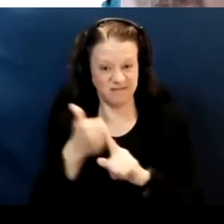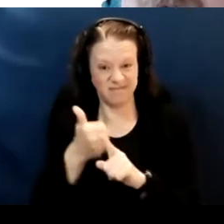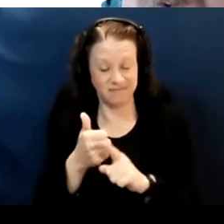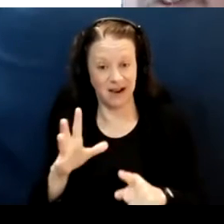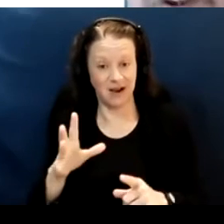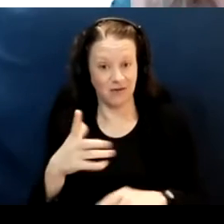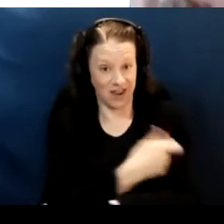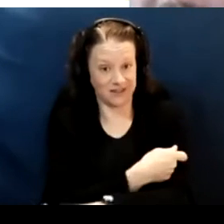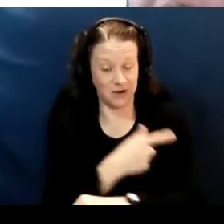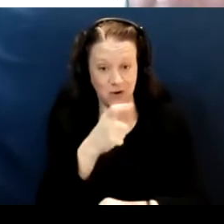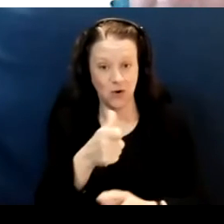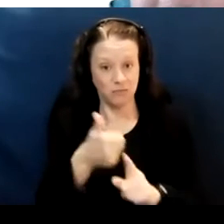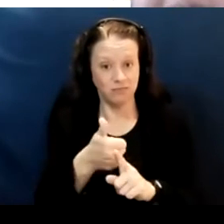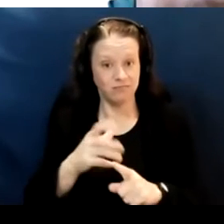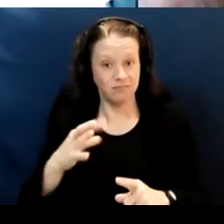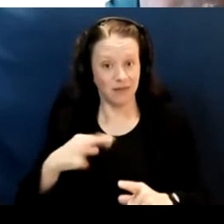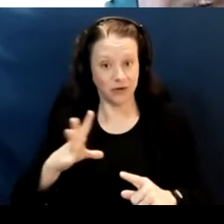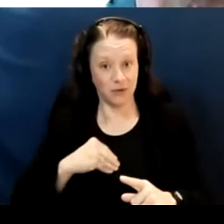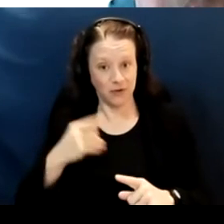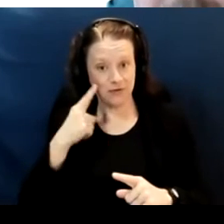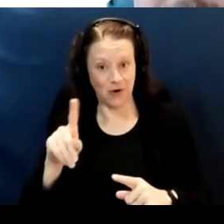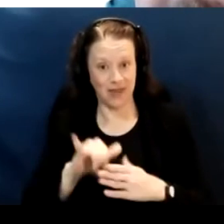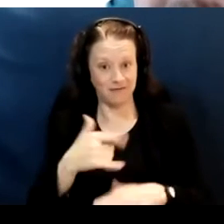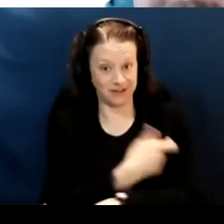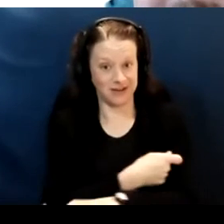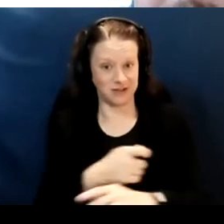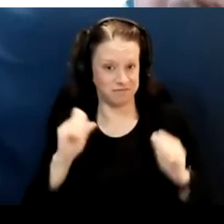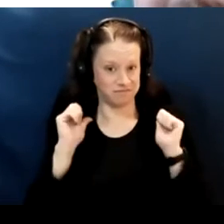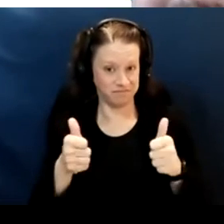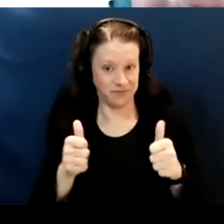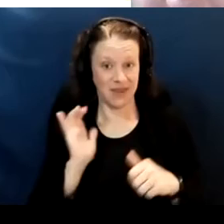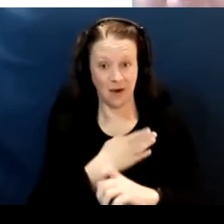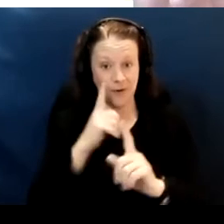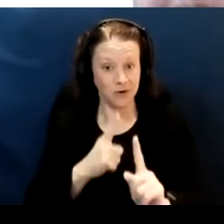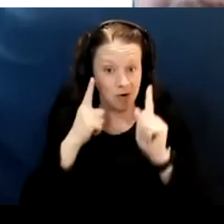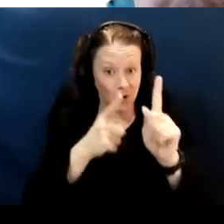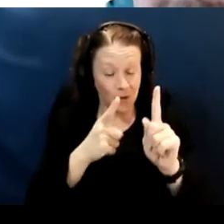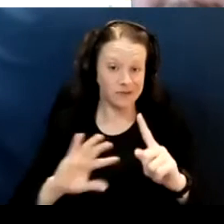this, for vaccination currently. Now, our goal is to get everyone to